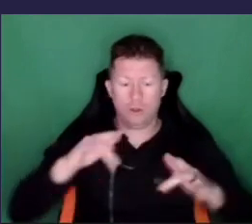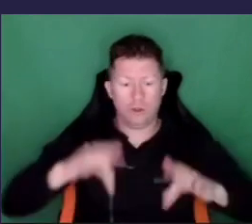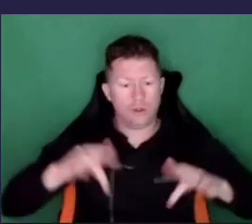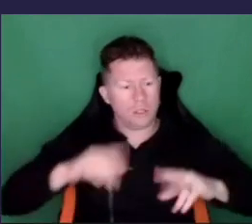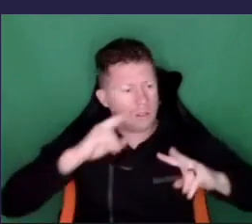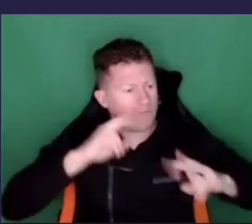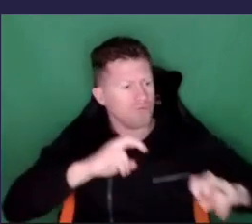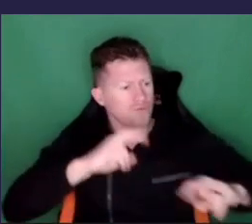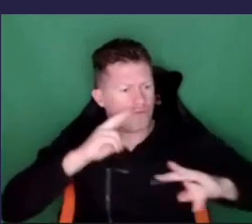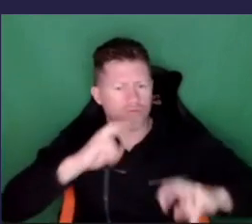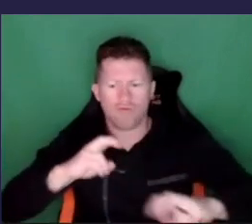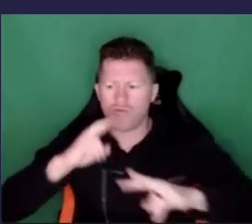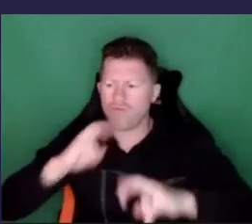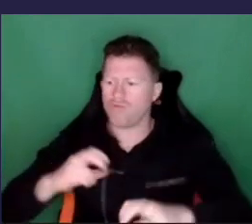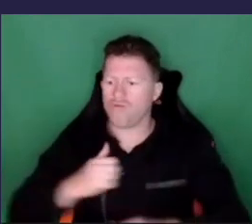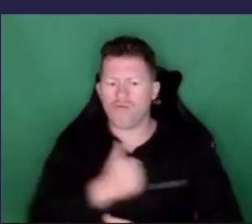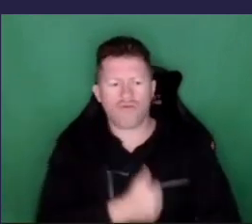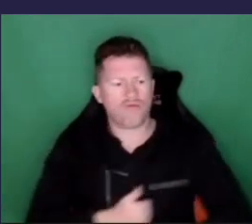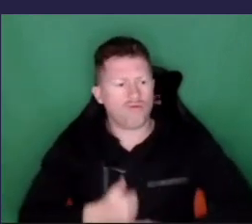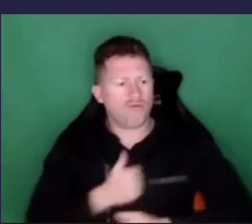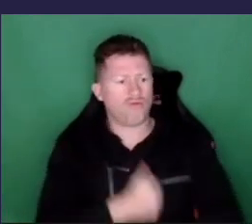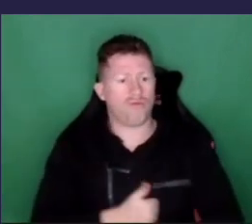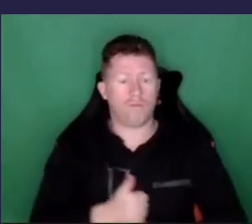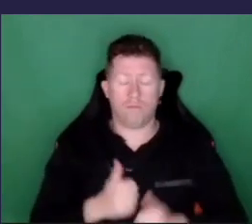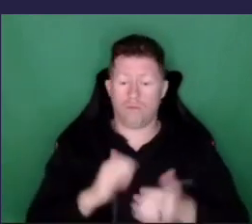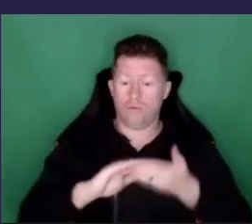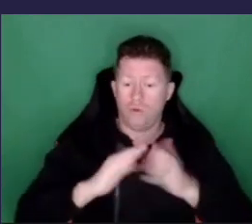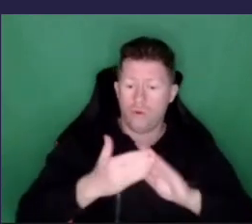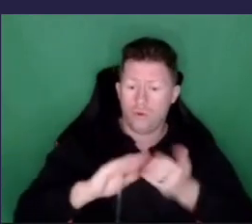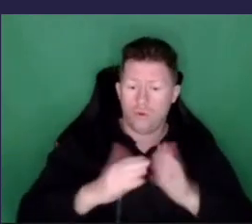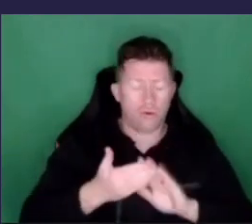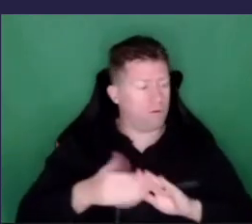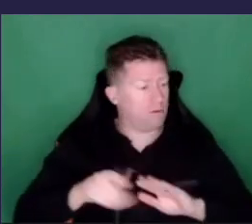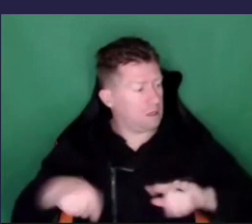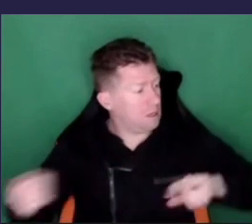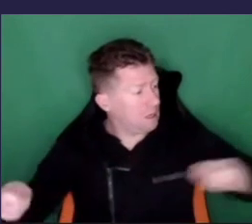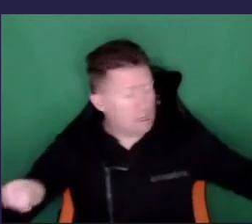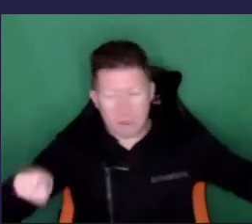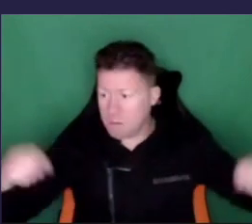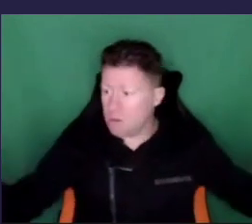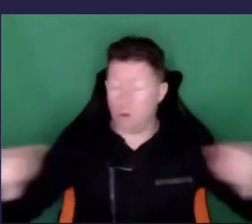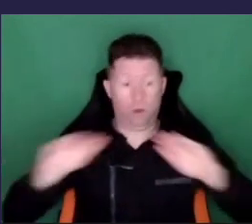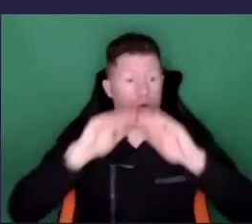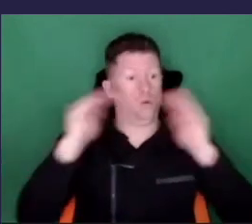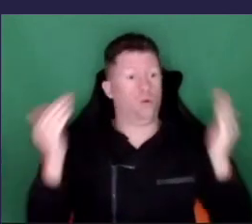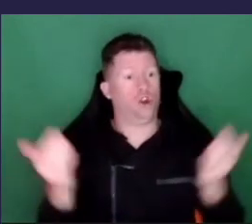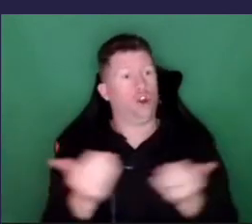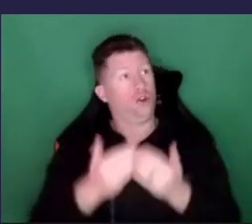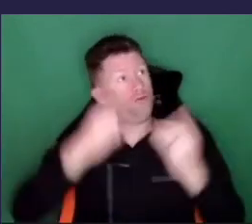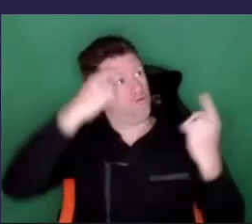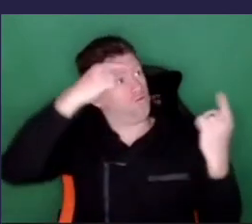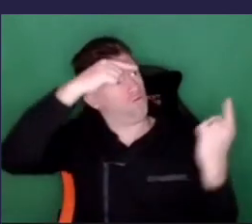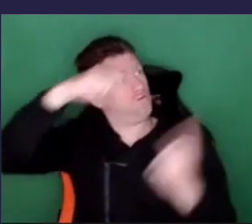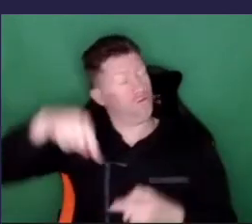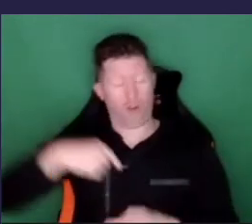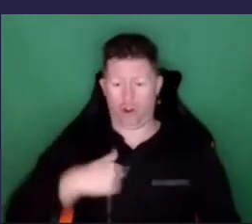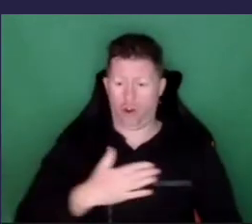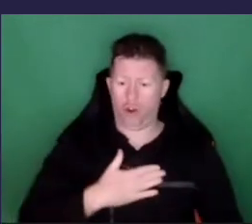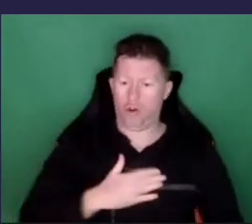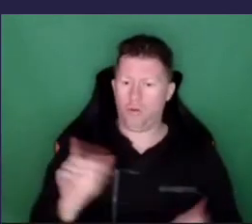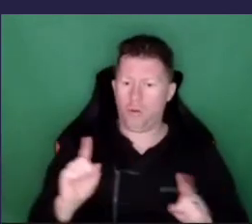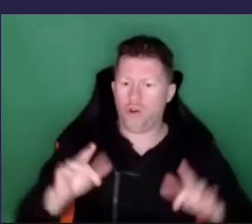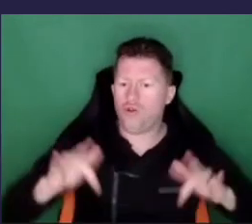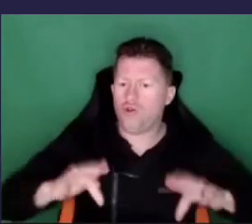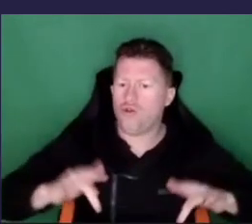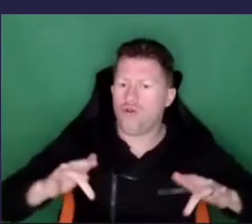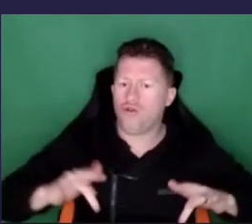world, explore their community, get to know their neighbors, and figure out what they might actually be interested in. And so I